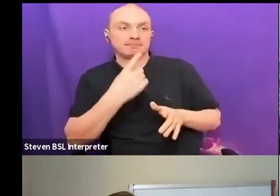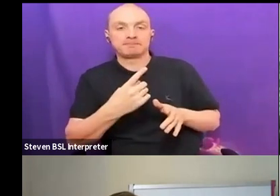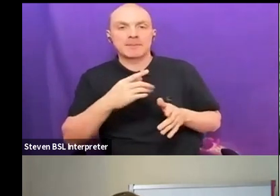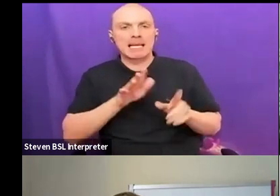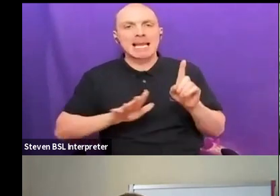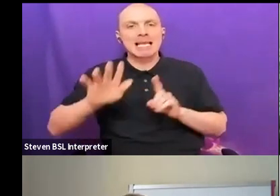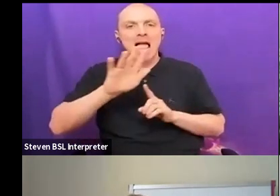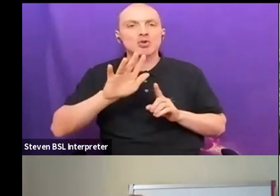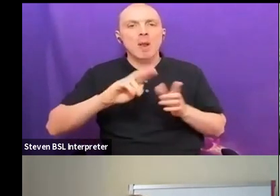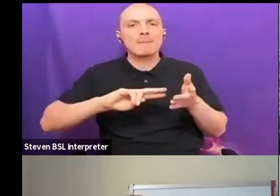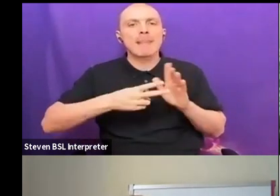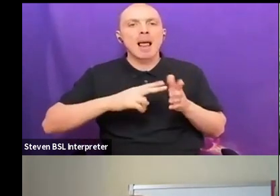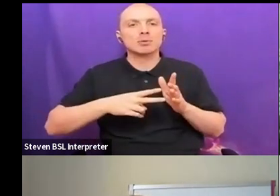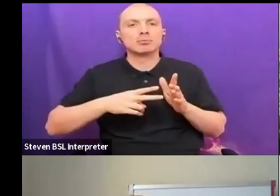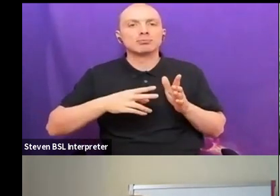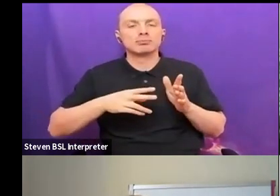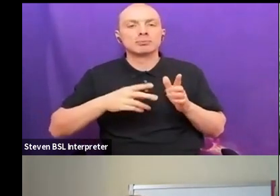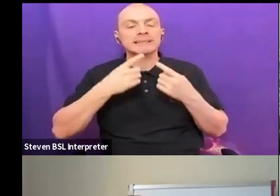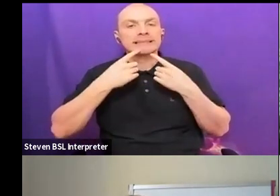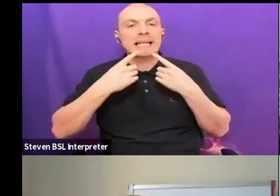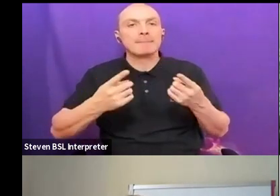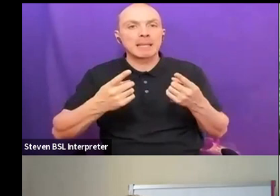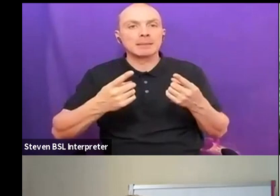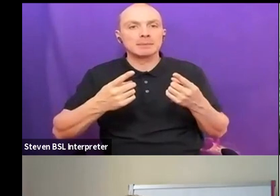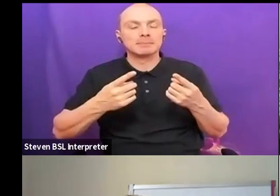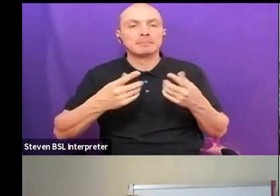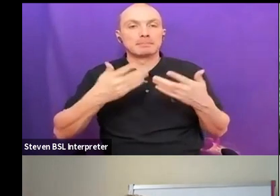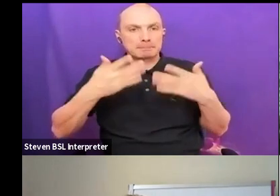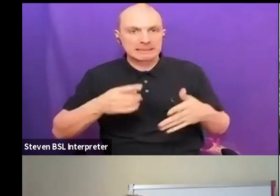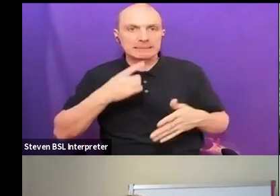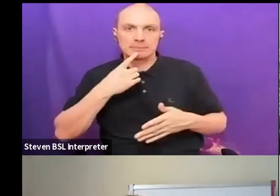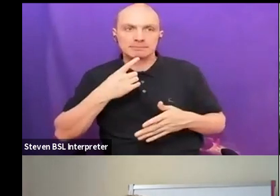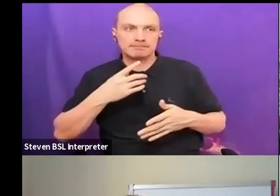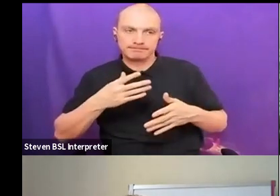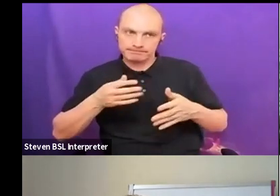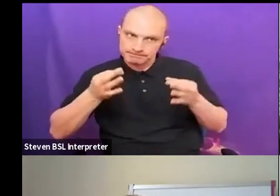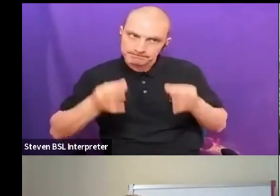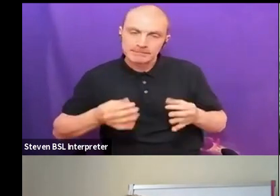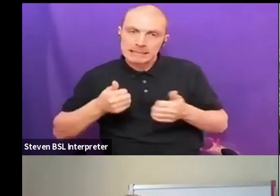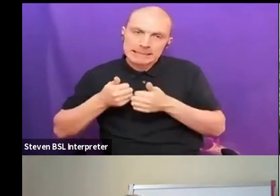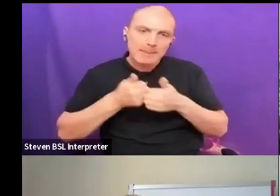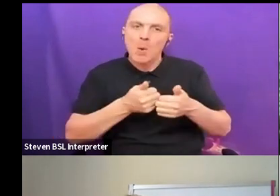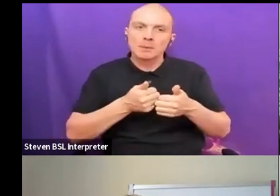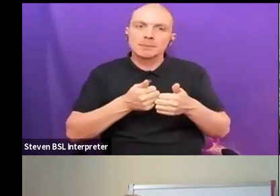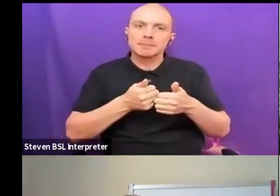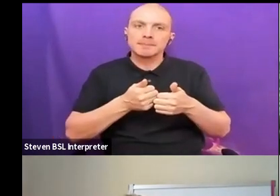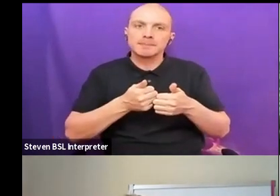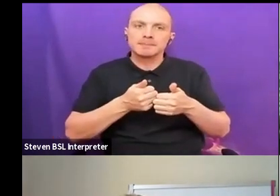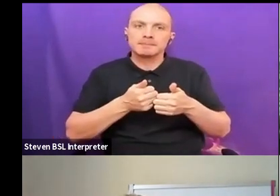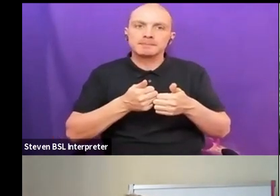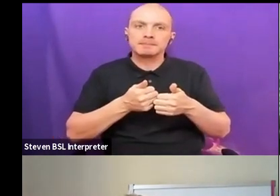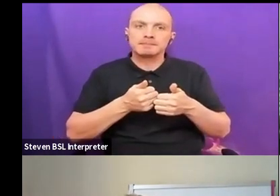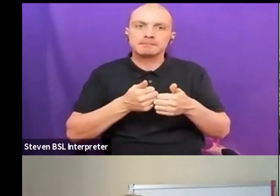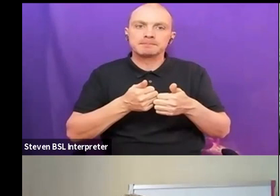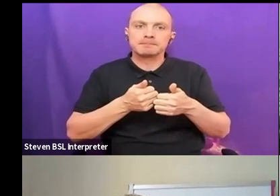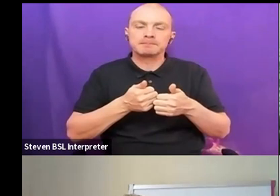statement was published last week, and it was quite firm on supporting 20-minute neighbourhoods and the sort of stuff we're talking about, place